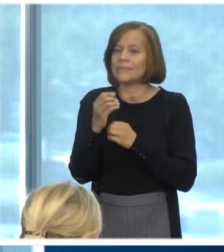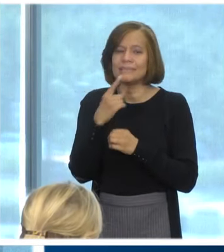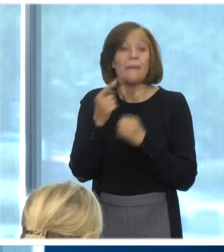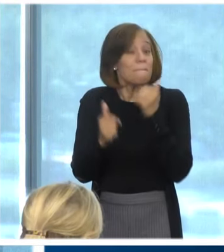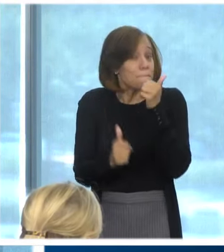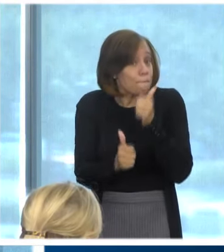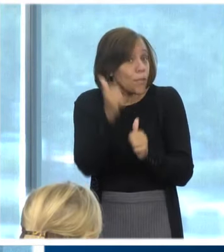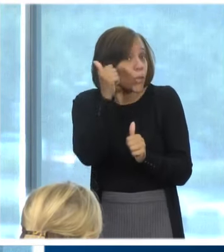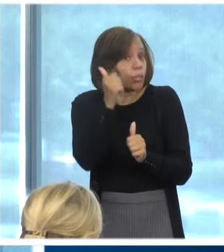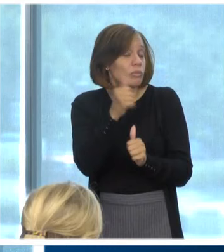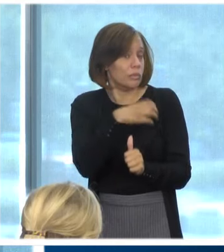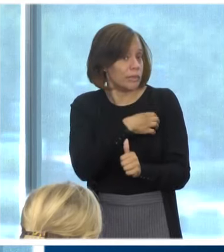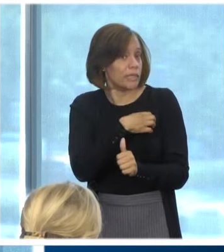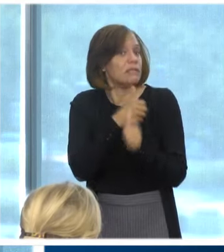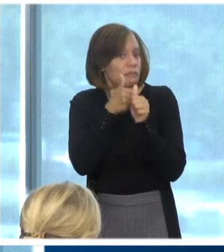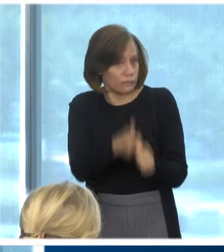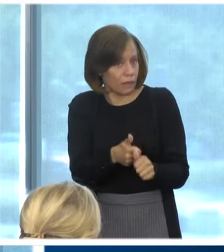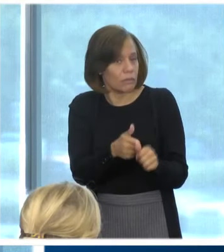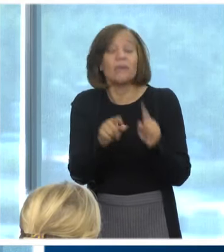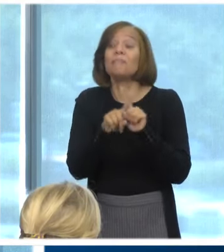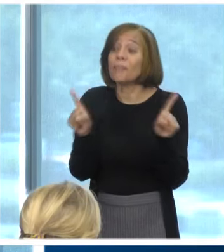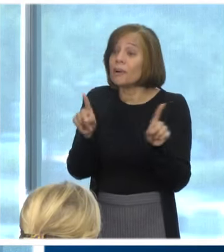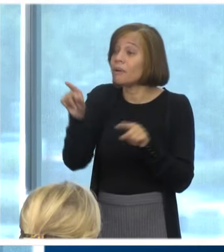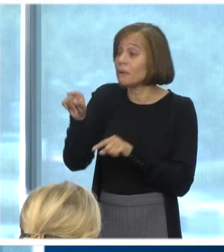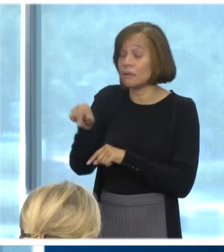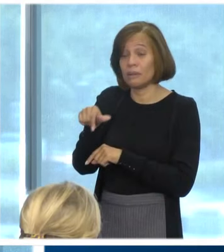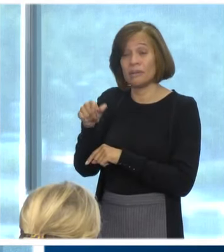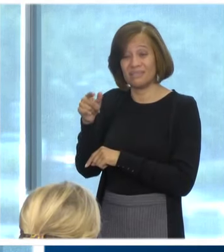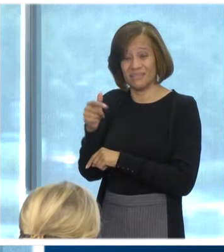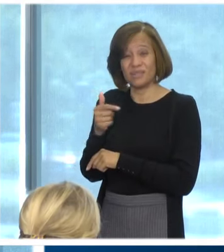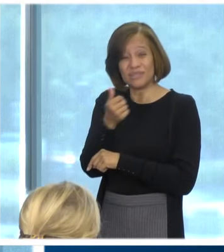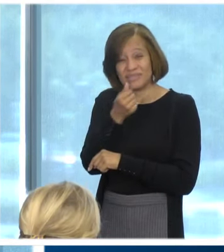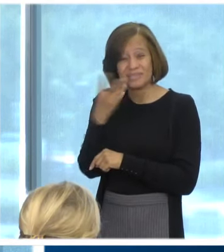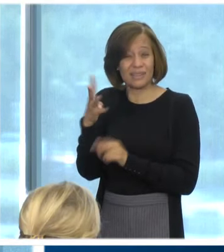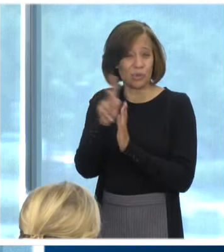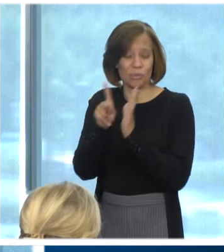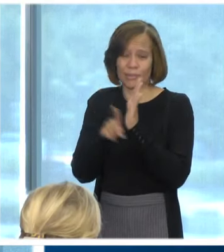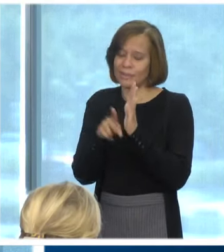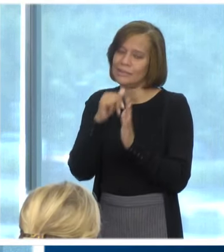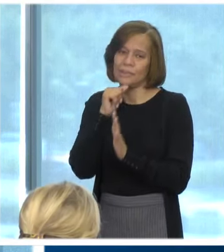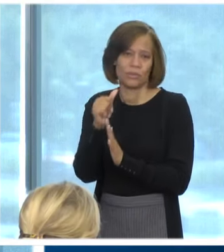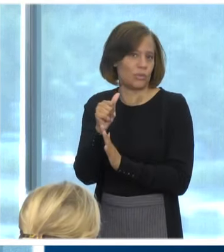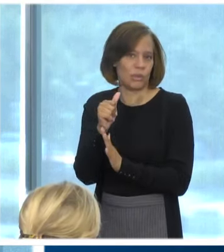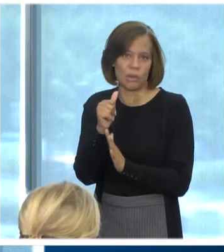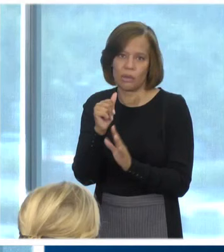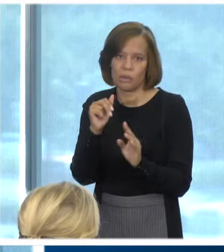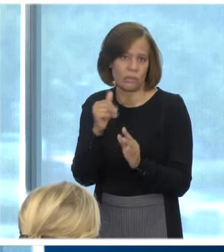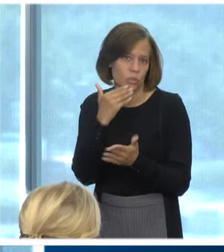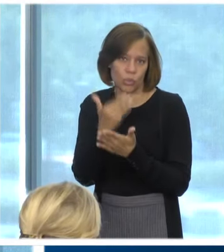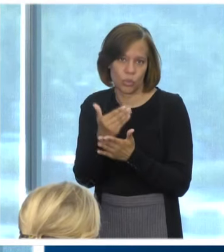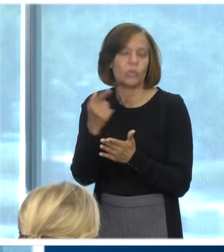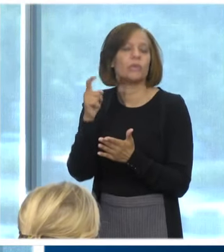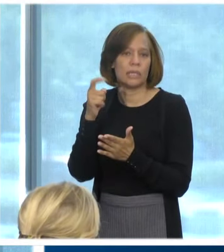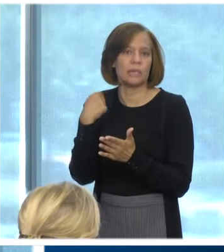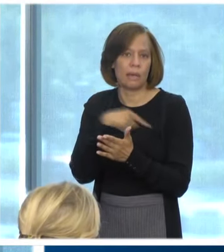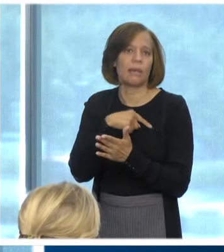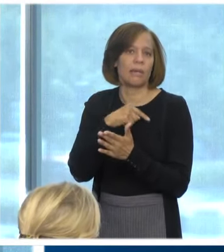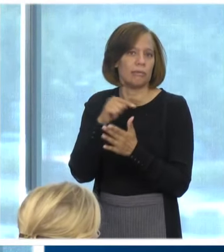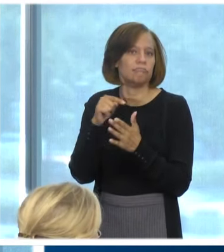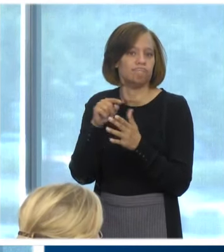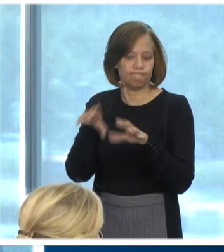existing policy, I am taking actions to revise policies that did not serve us or the public well, and